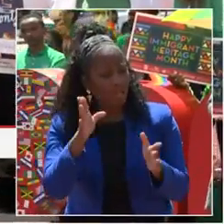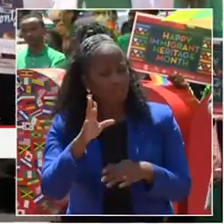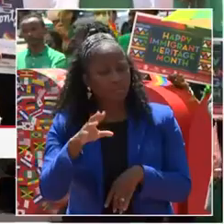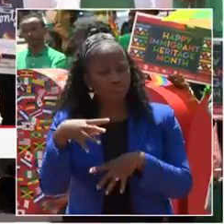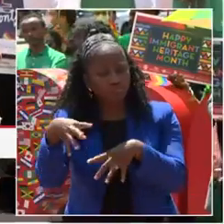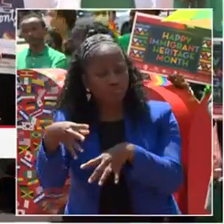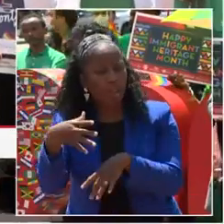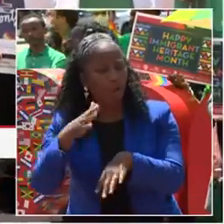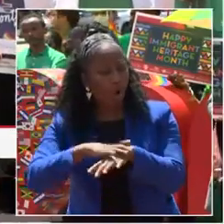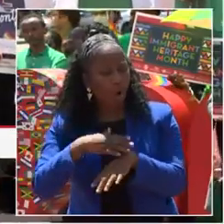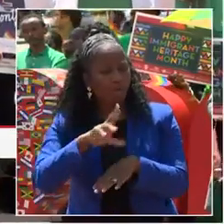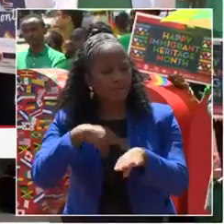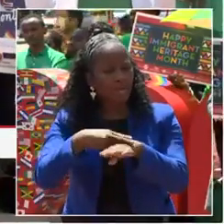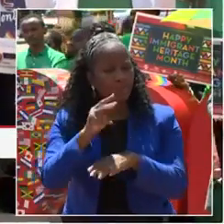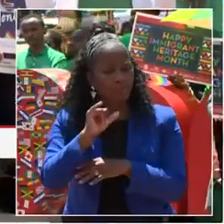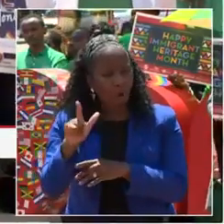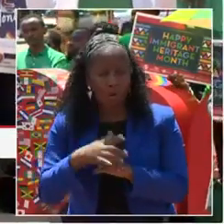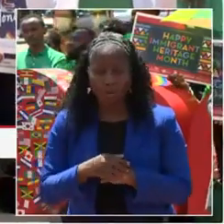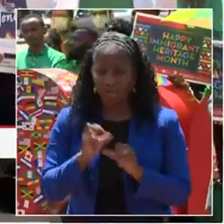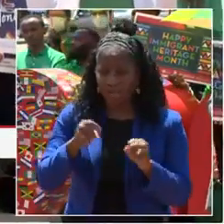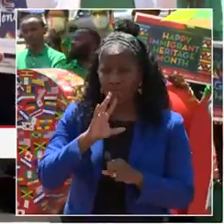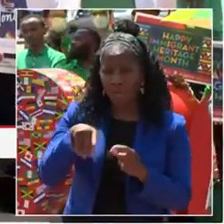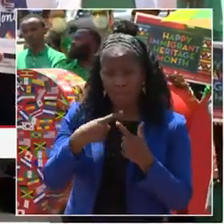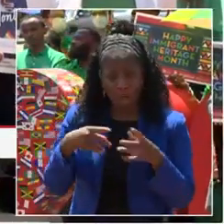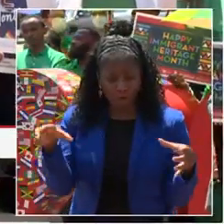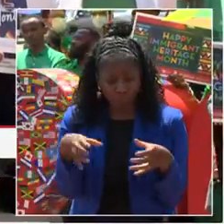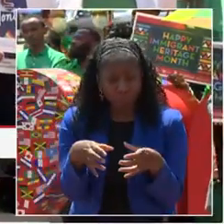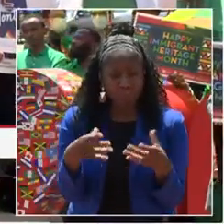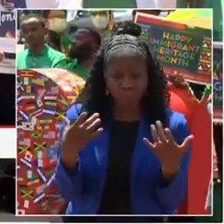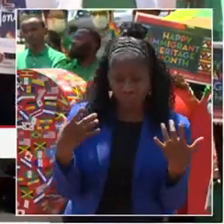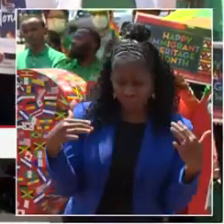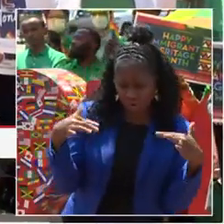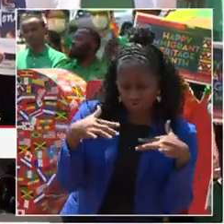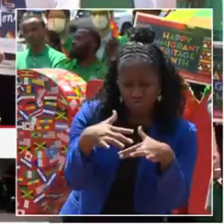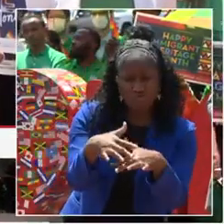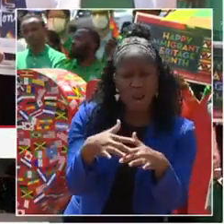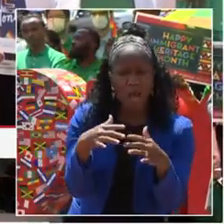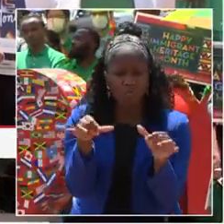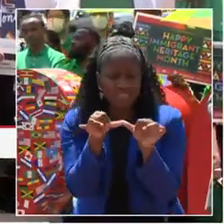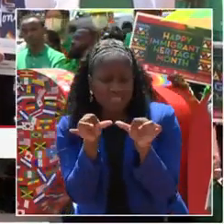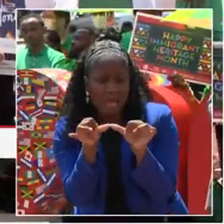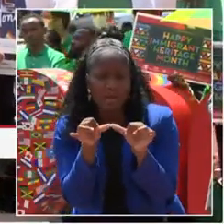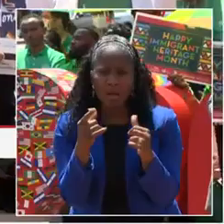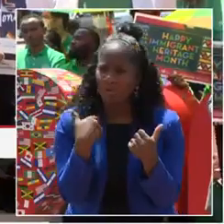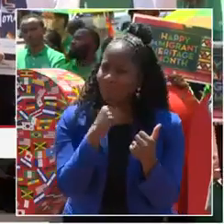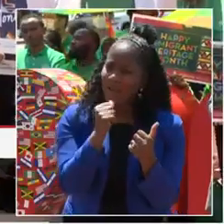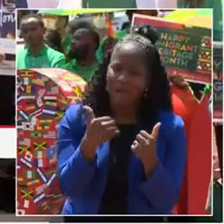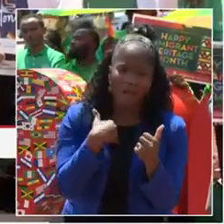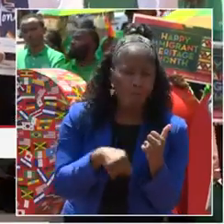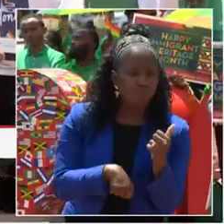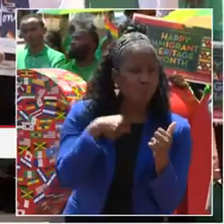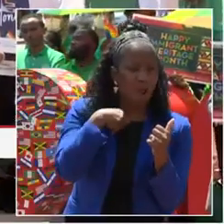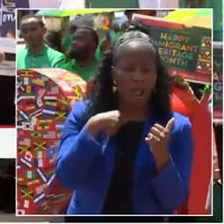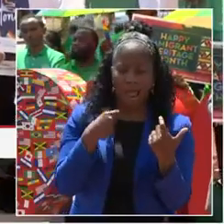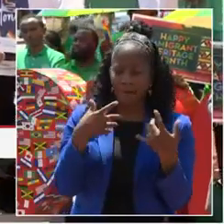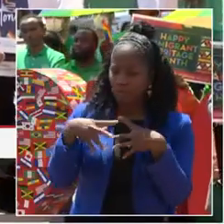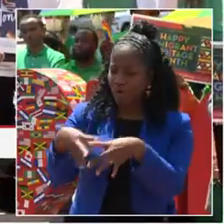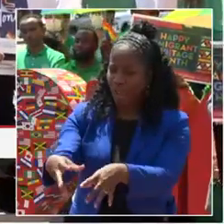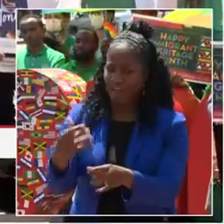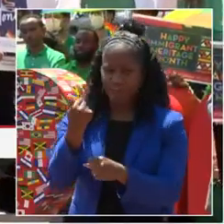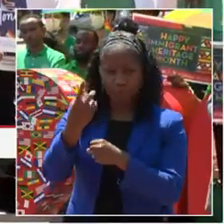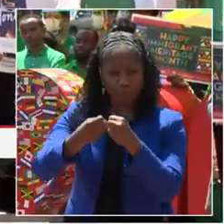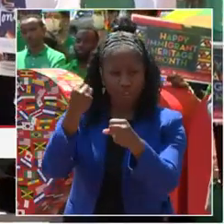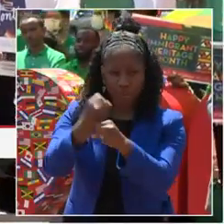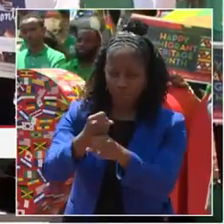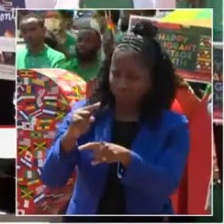the National Mall, can you talk about crowd size? I mean, as we hear, we haven't had a Pride parade in a couple of years. What are you anticipating